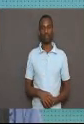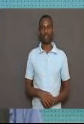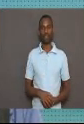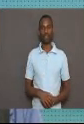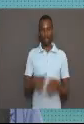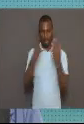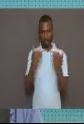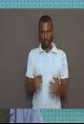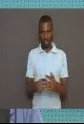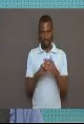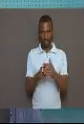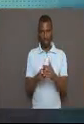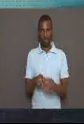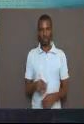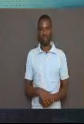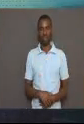Let us begin.